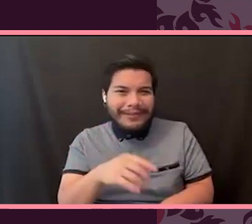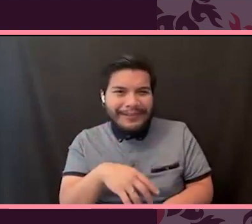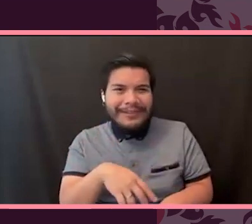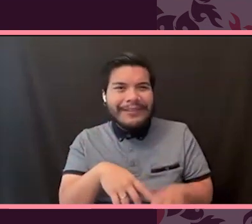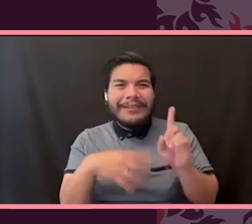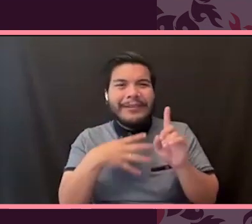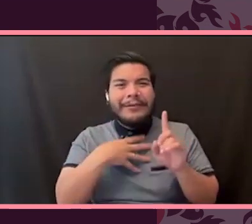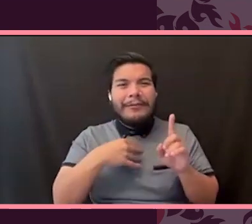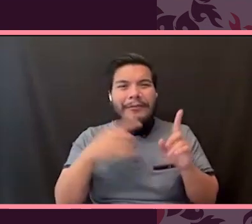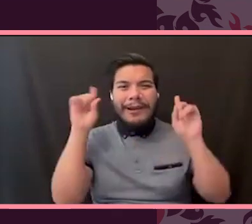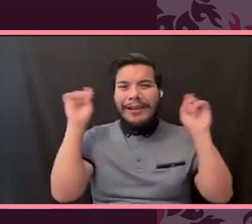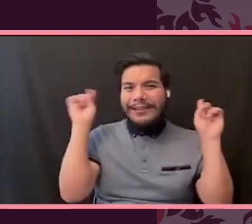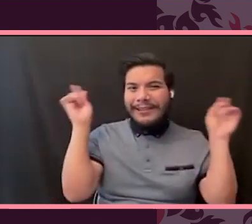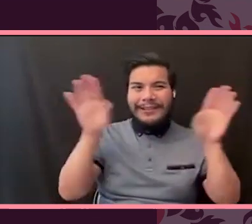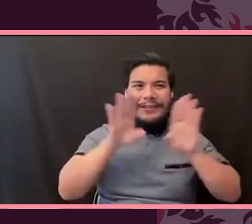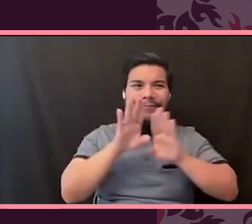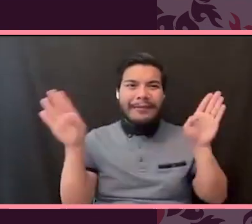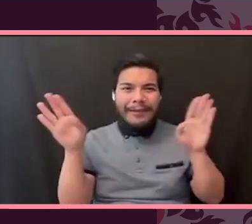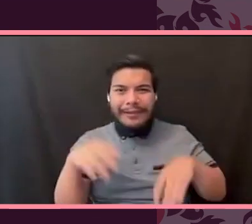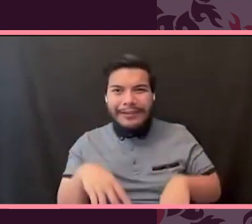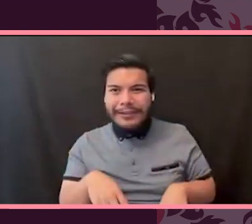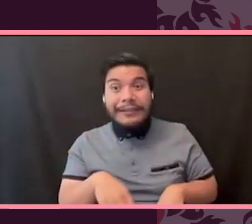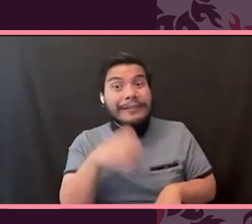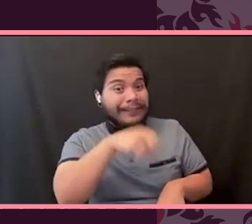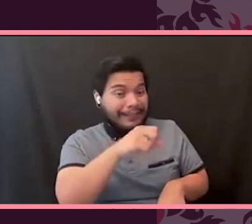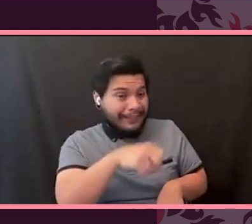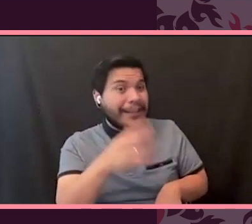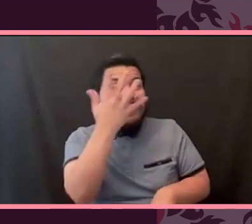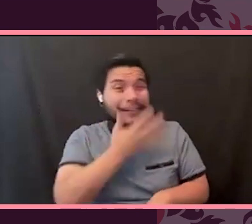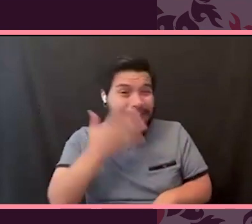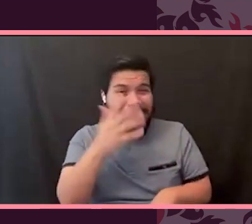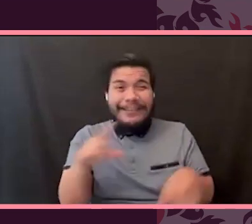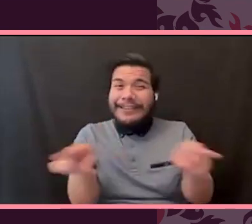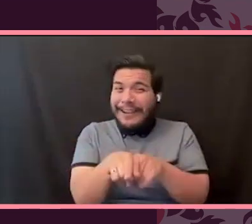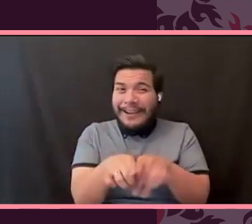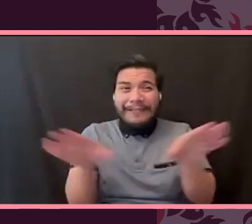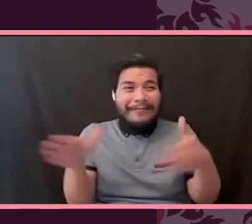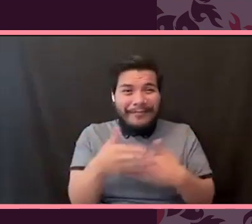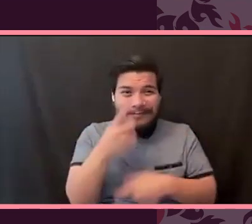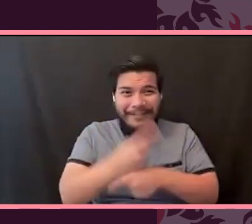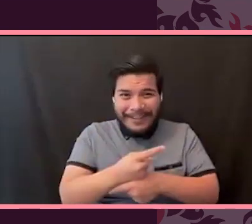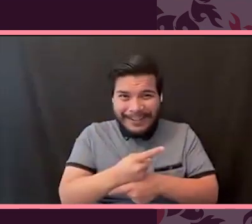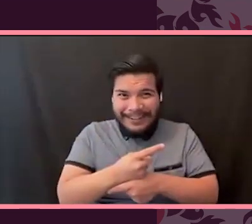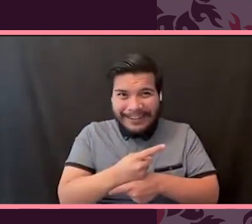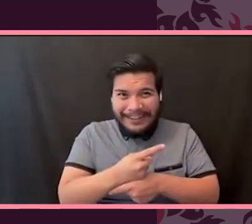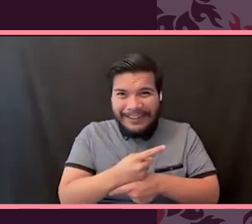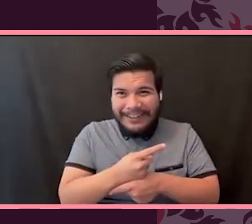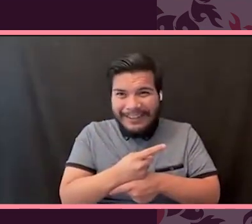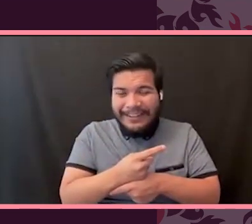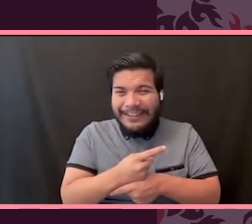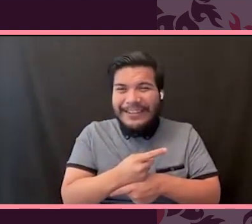background. It does totally look like they're in the same room, just like flowing into